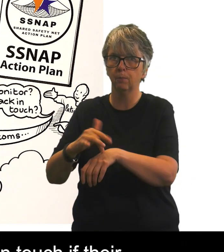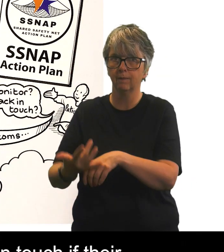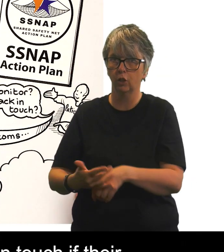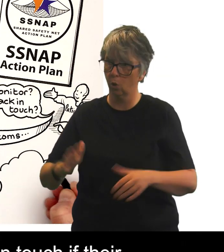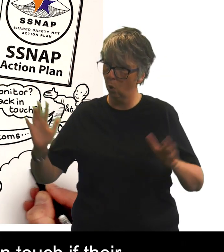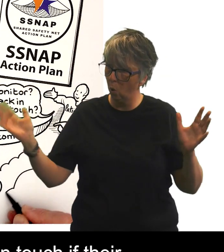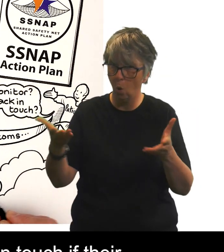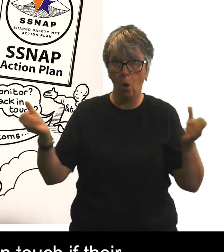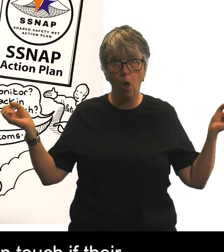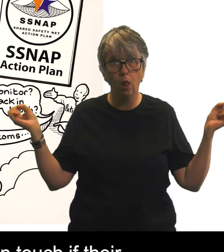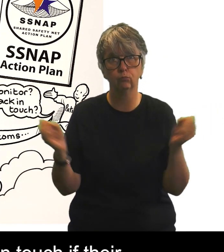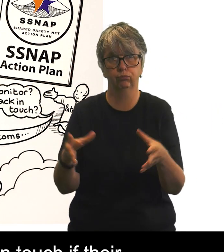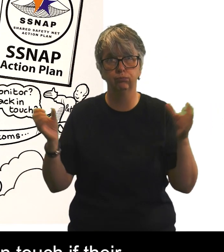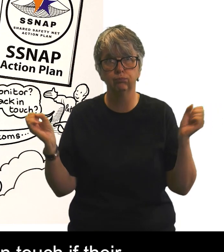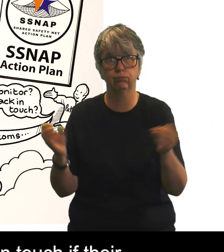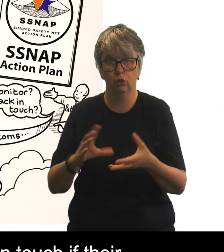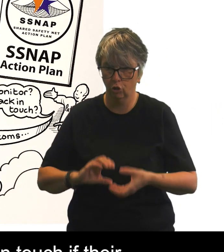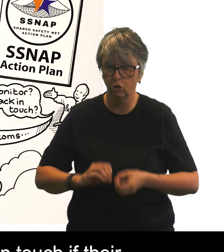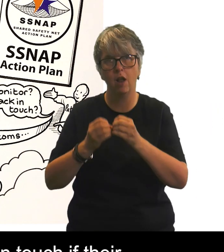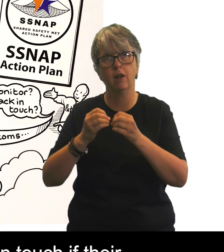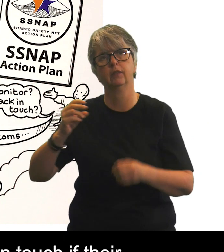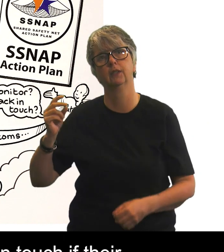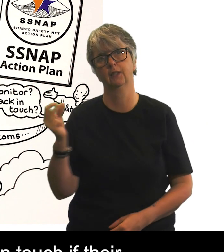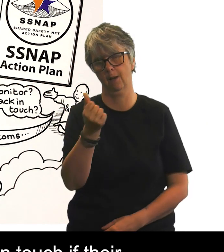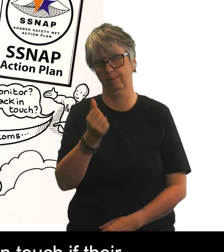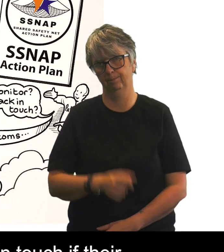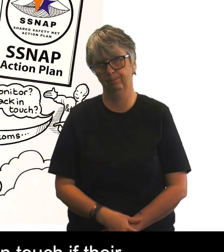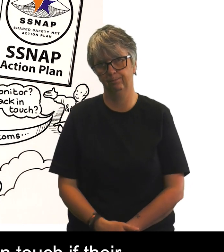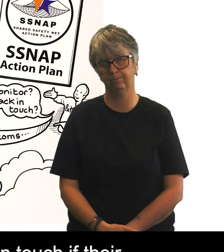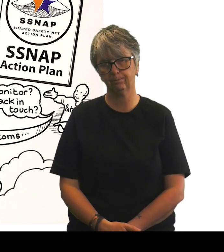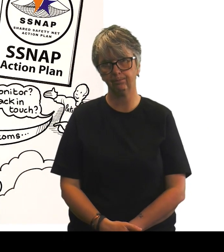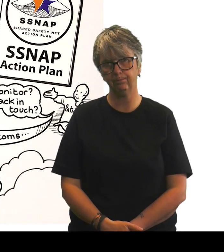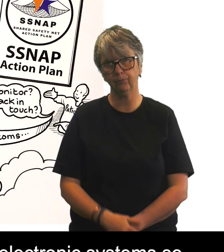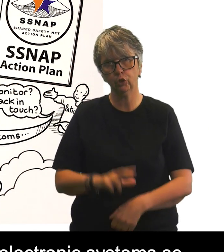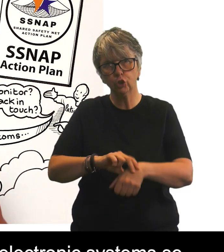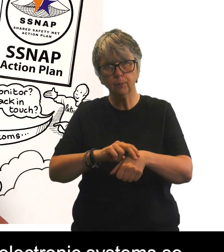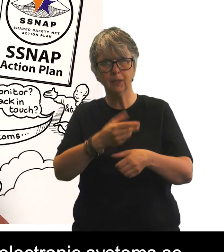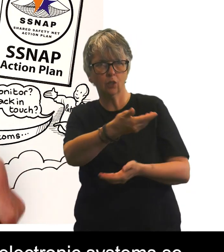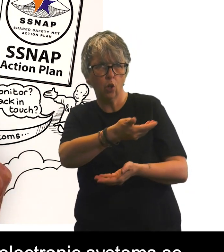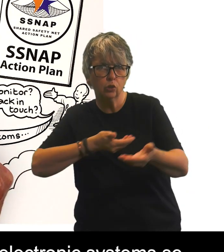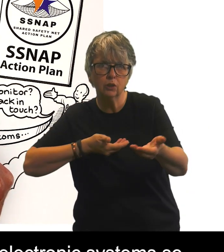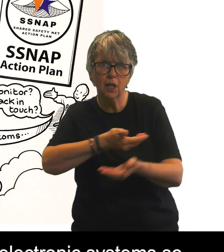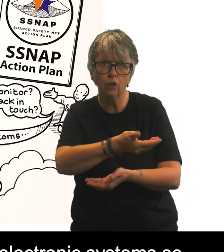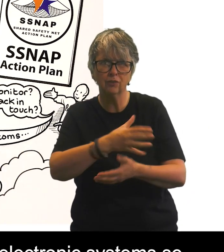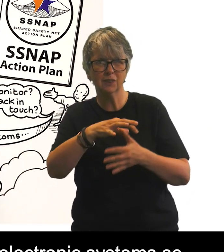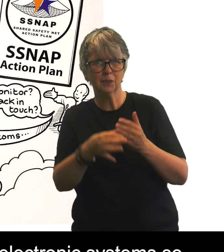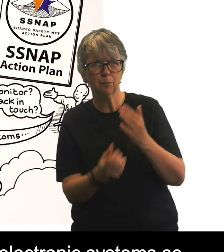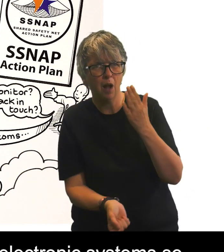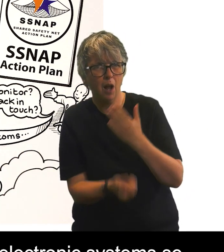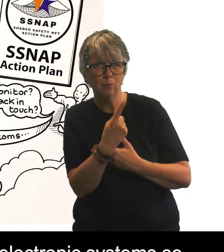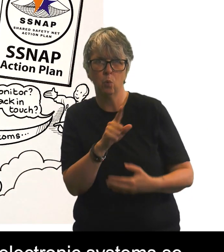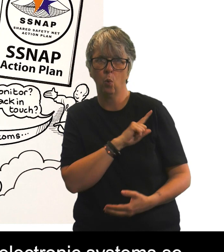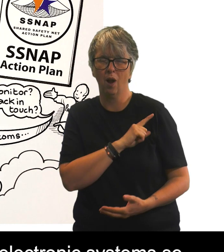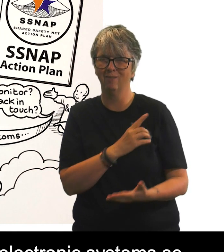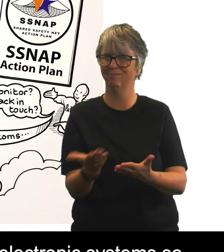if their symptoms continue, get worse, or if new symptoms appear. SNAP can be linked to current NHS